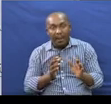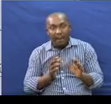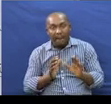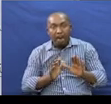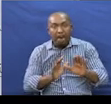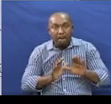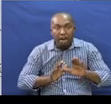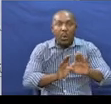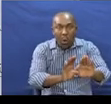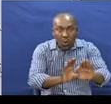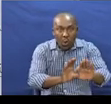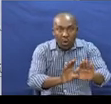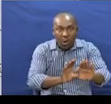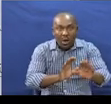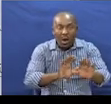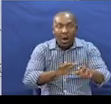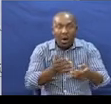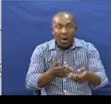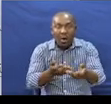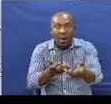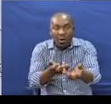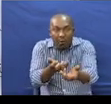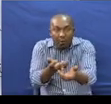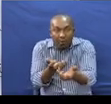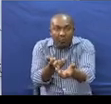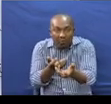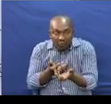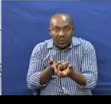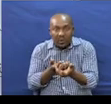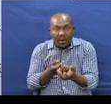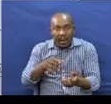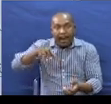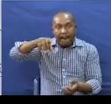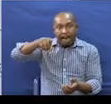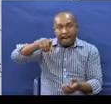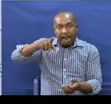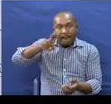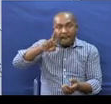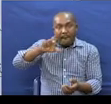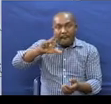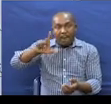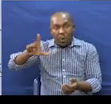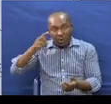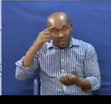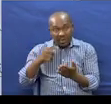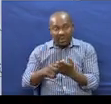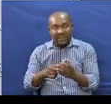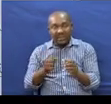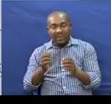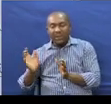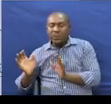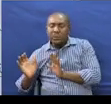factors. New words here: push, those force someone from their areas